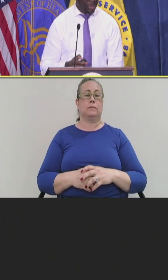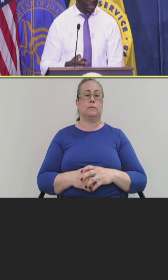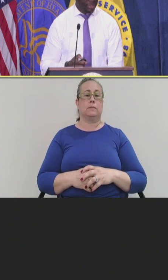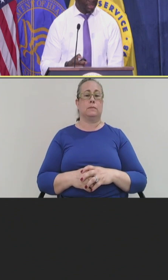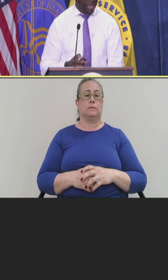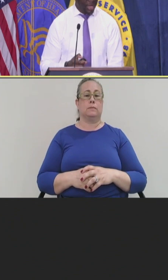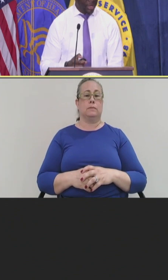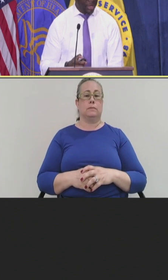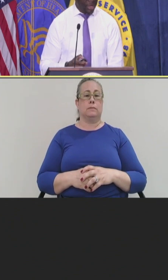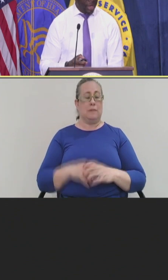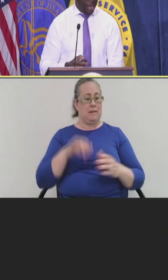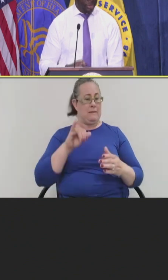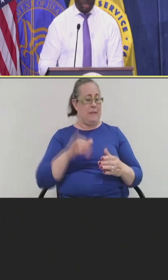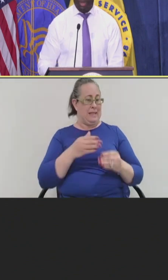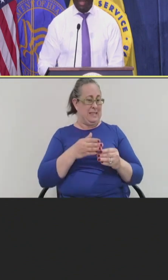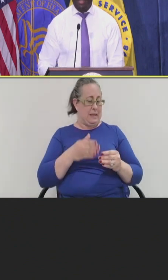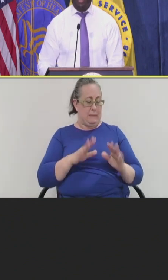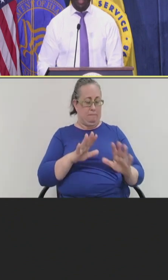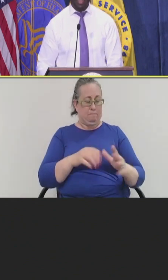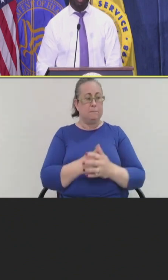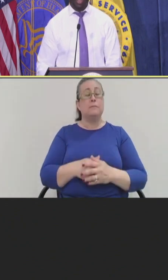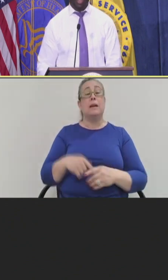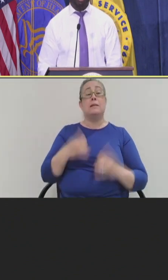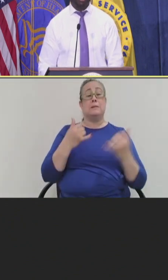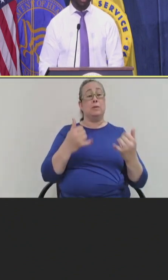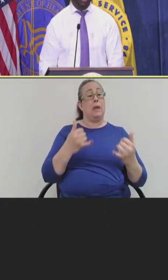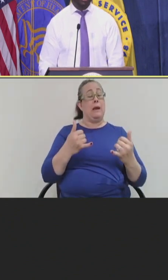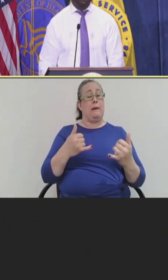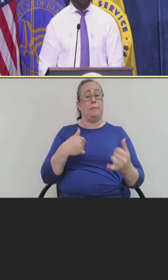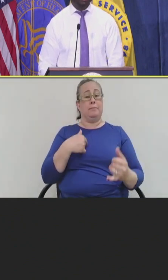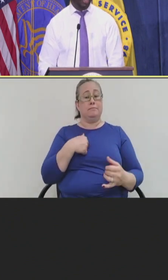Yes, this is the end. So at this time,